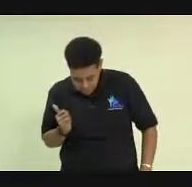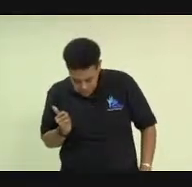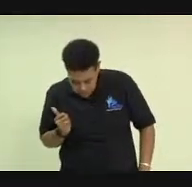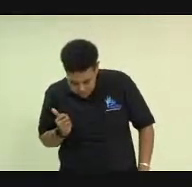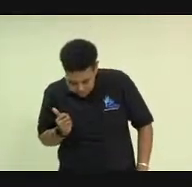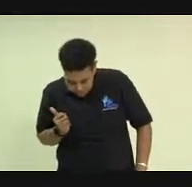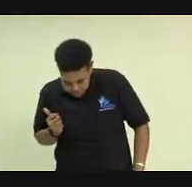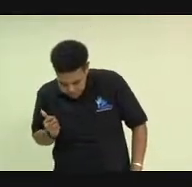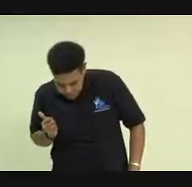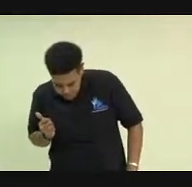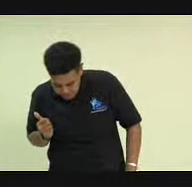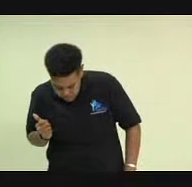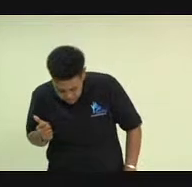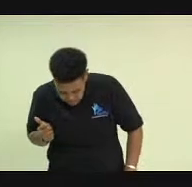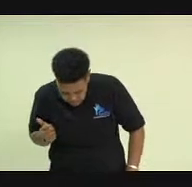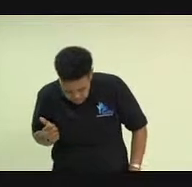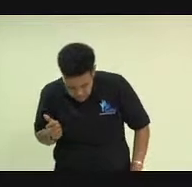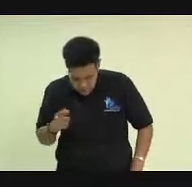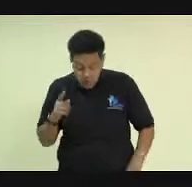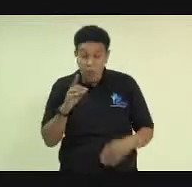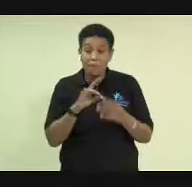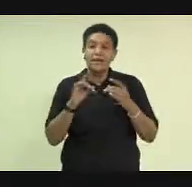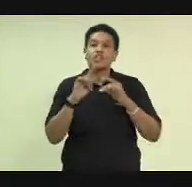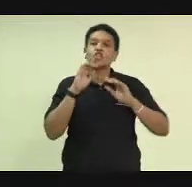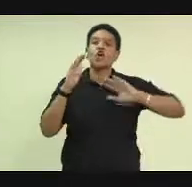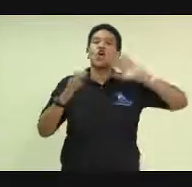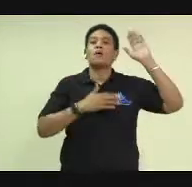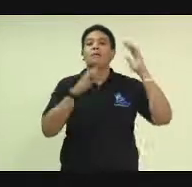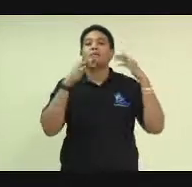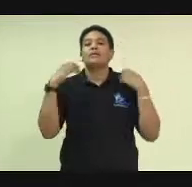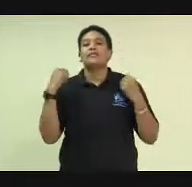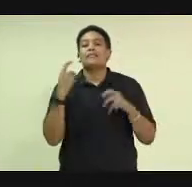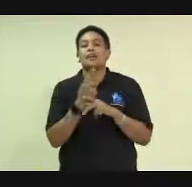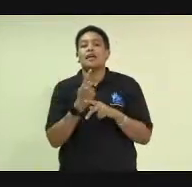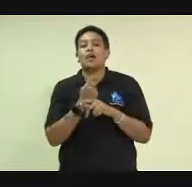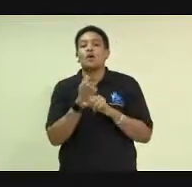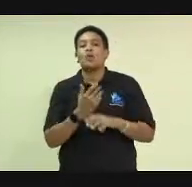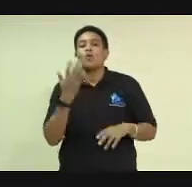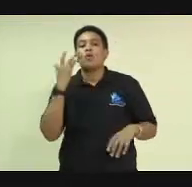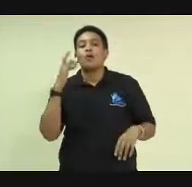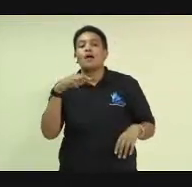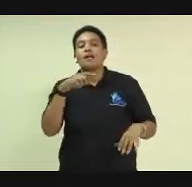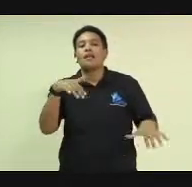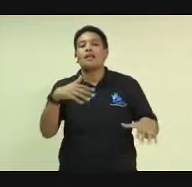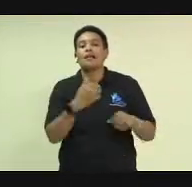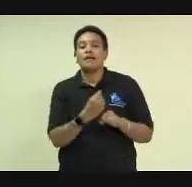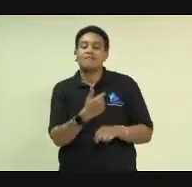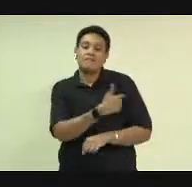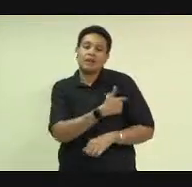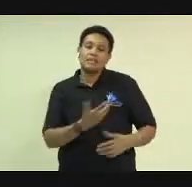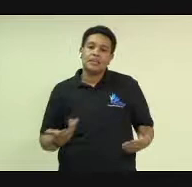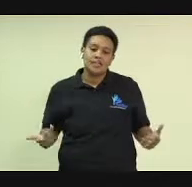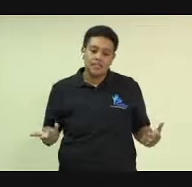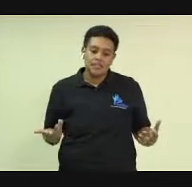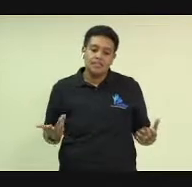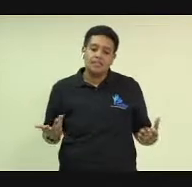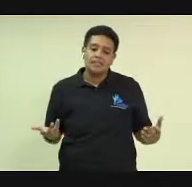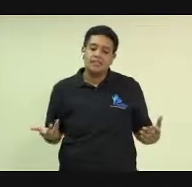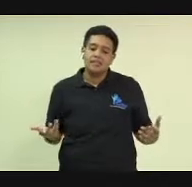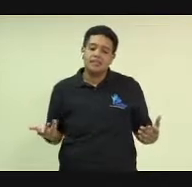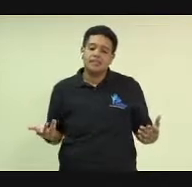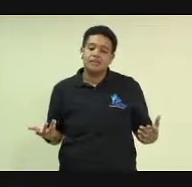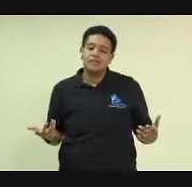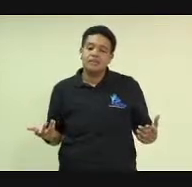you mentioned the commitment of healthcare workers and so on, but why aren't they all getting vaccinated? I don't,